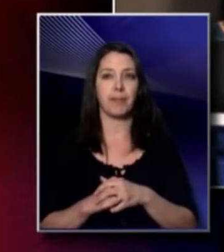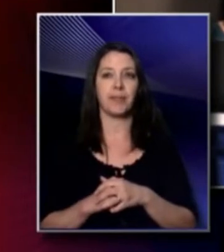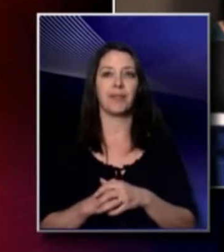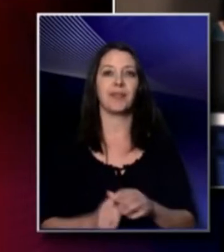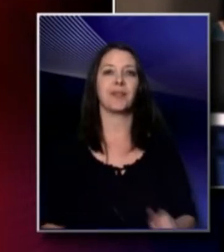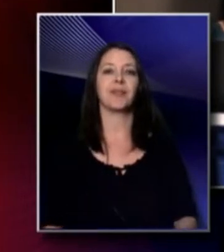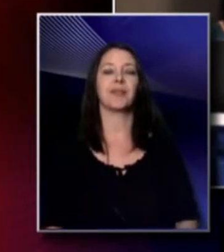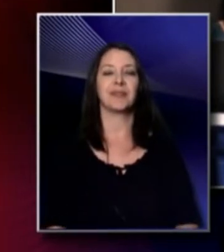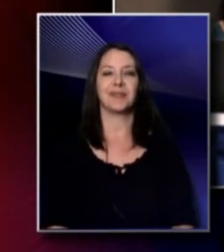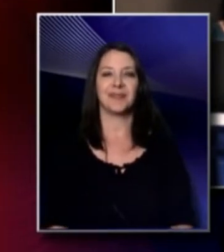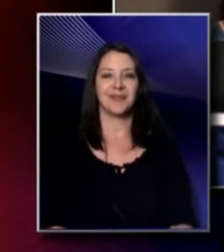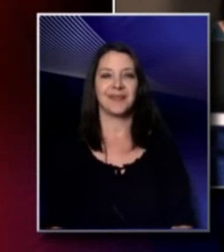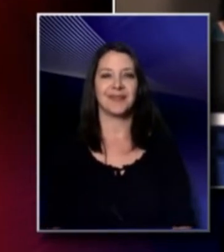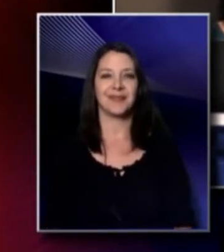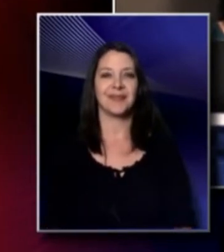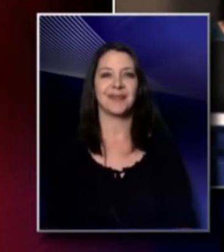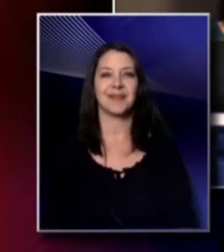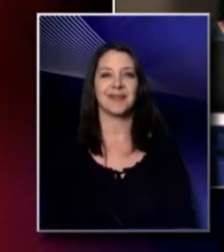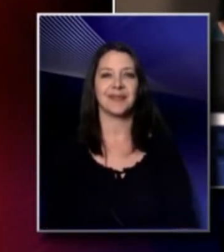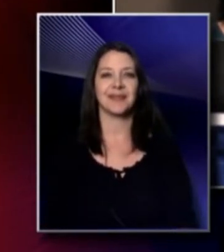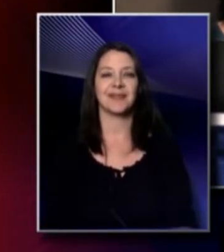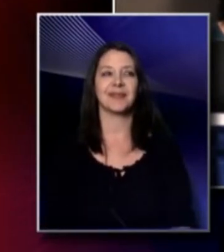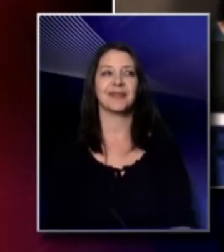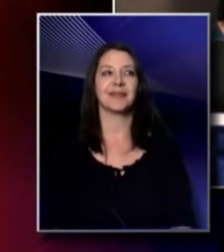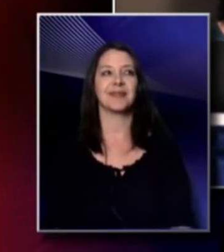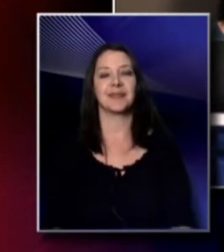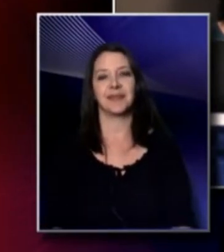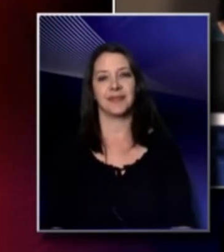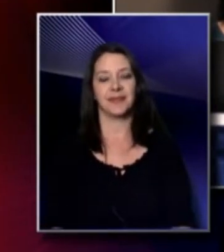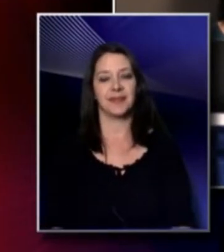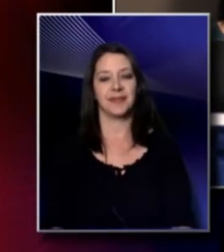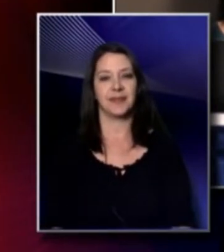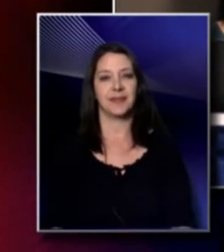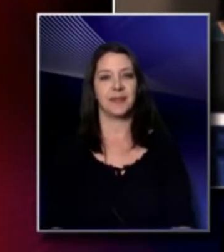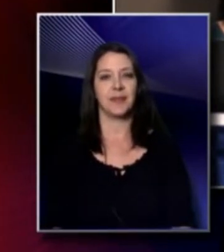Good afternoon. I'm President Sims, members of the board.